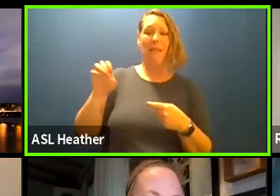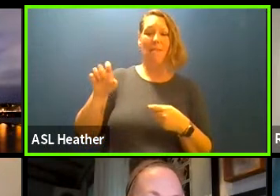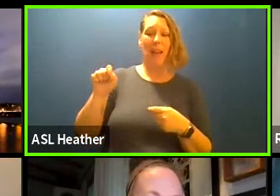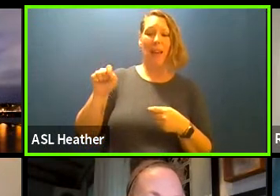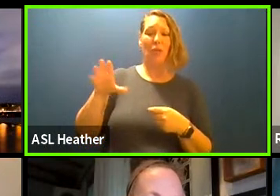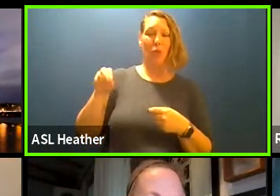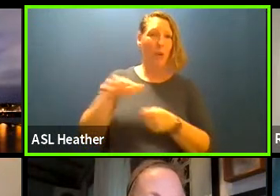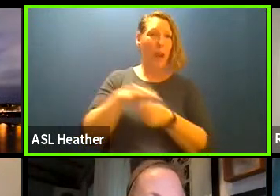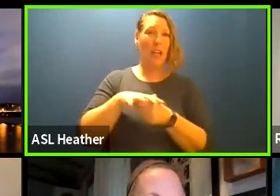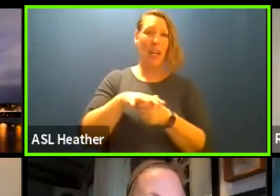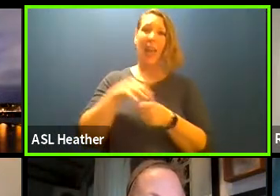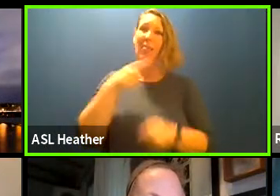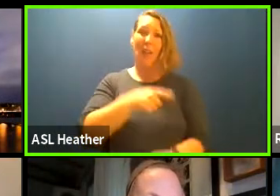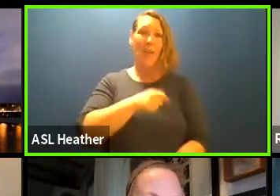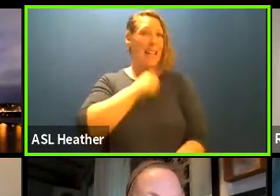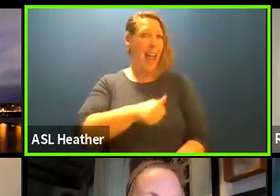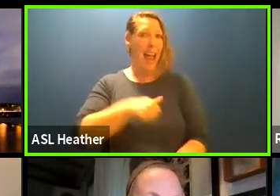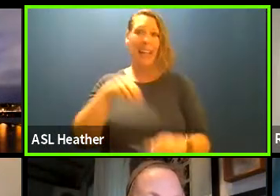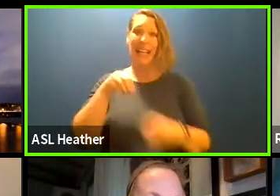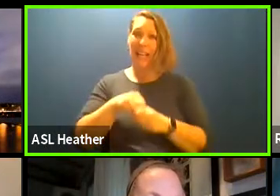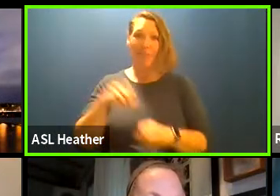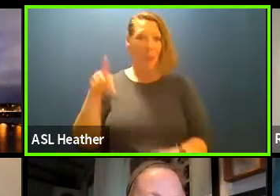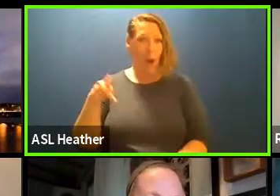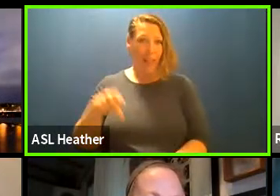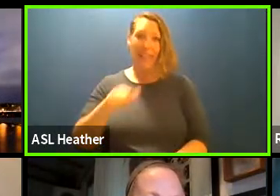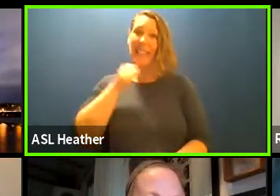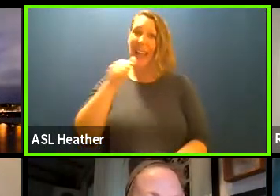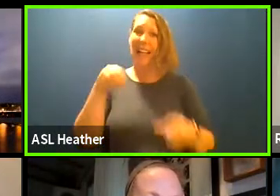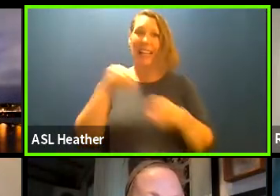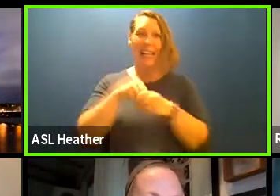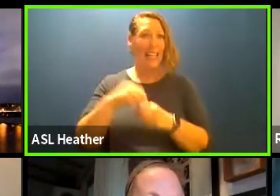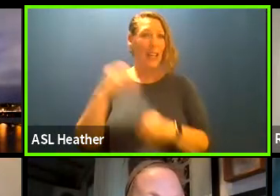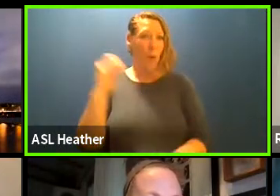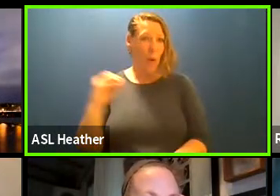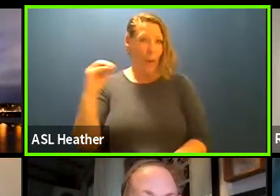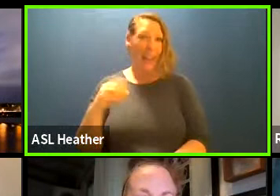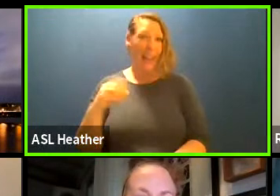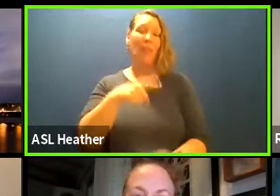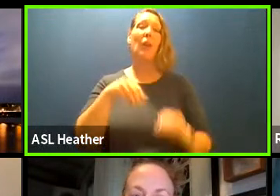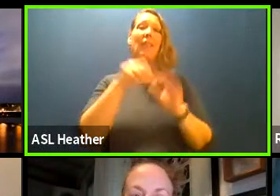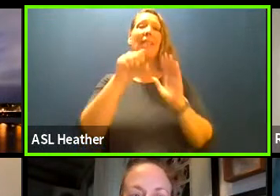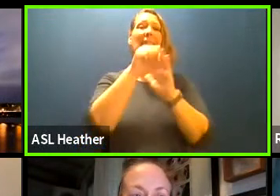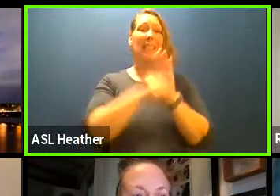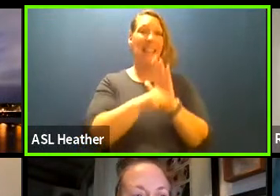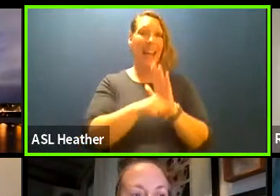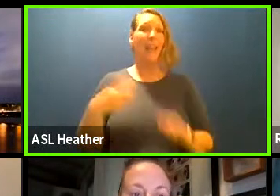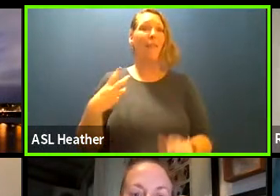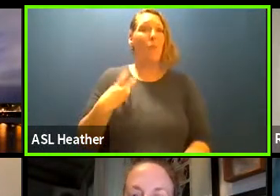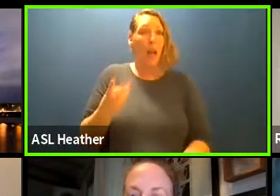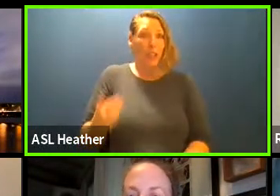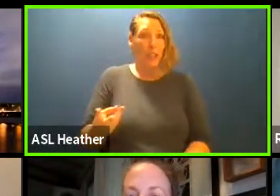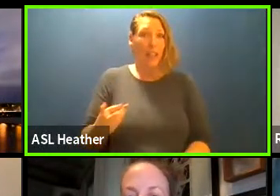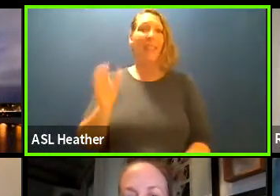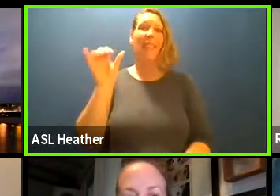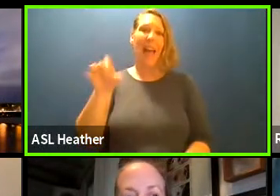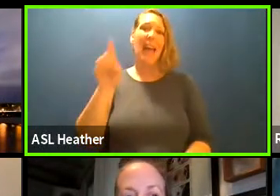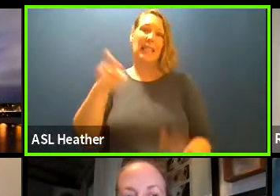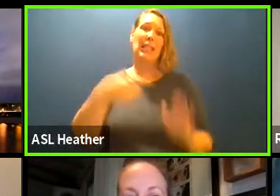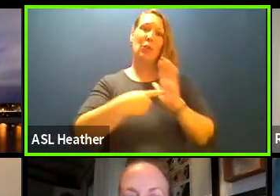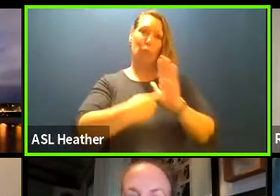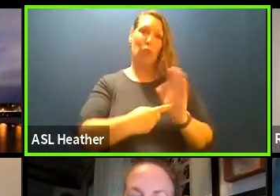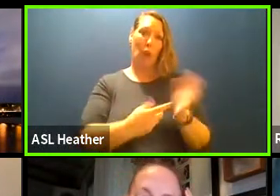area. They're not in Portland, they're not in Oregon, they're in the state of Washington. So that data needs to reflect that.